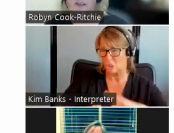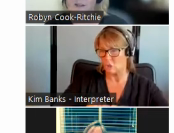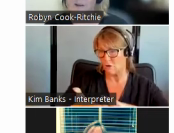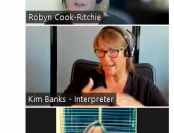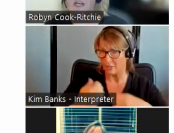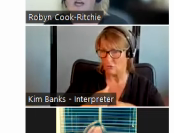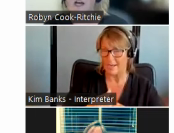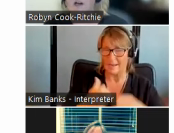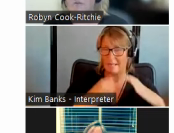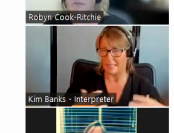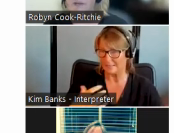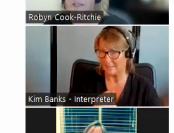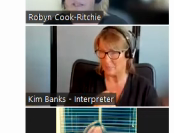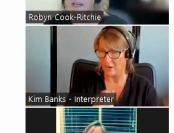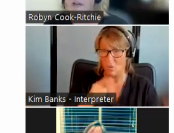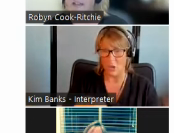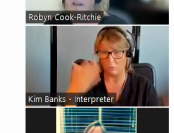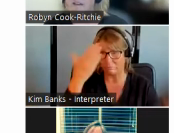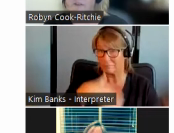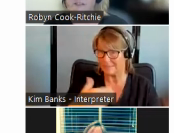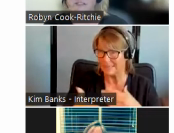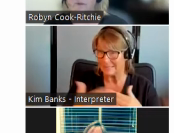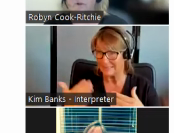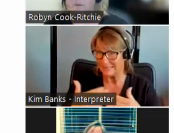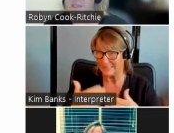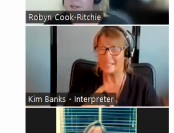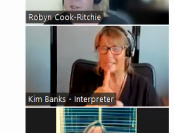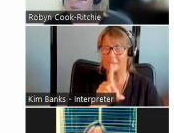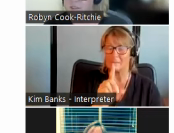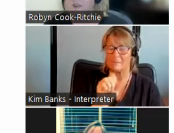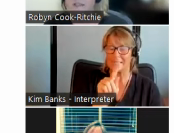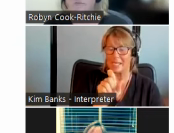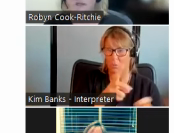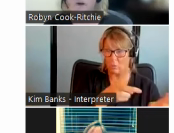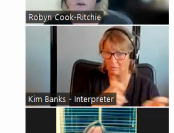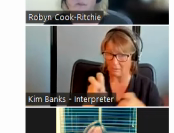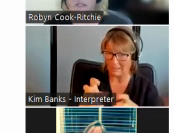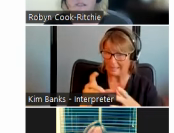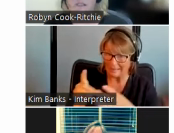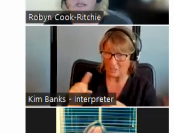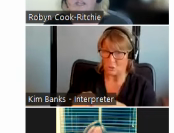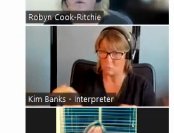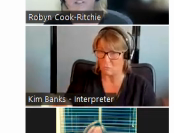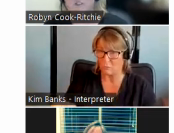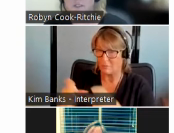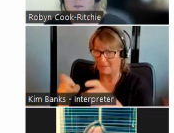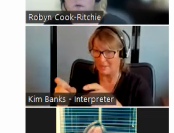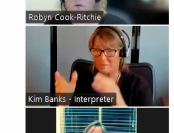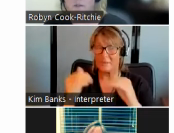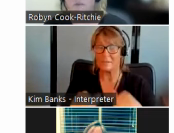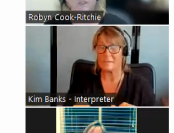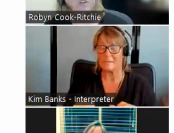not create it. But it does have data that feeds into performance management. So that's a big part of this. You add your